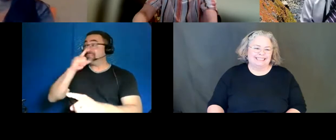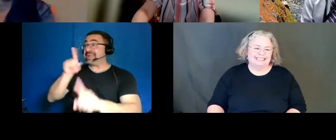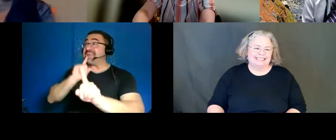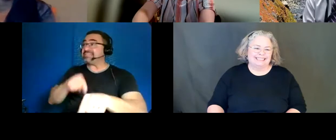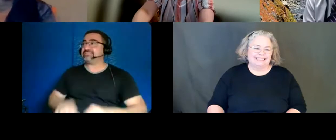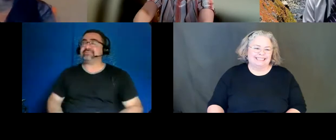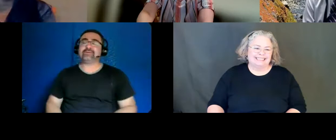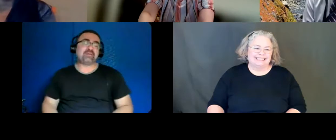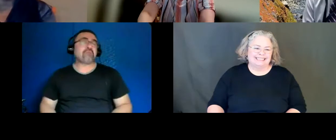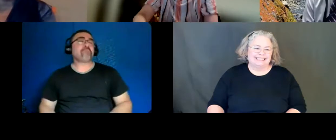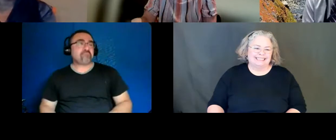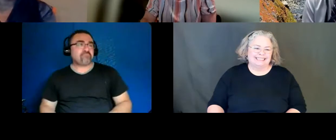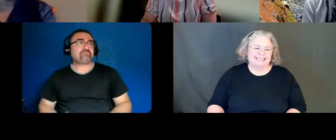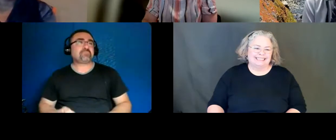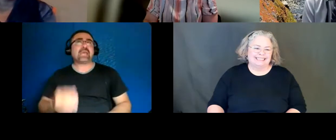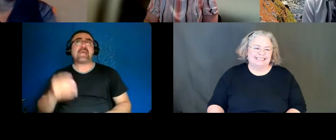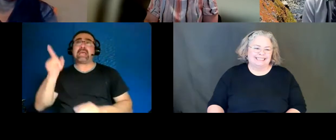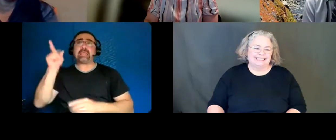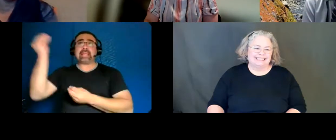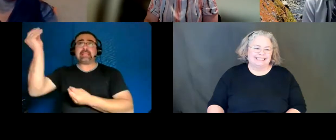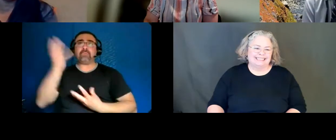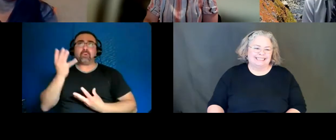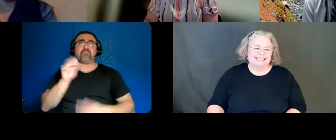I've been told that it might be